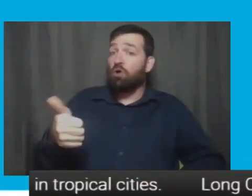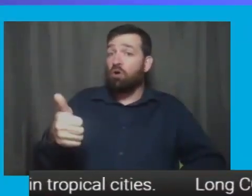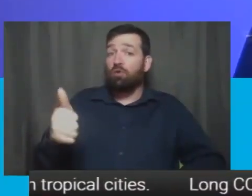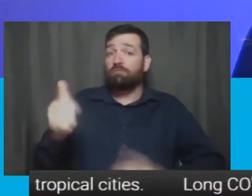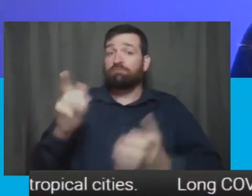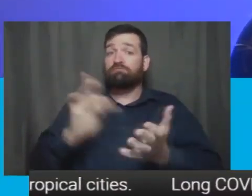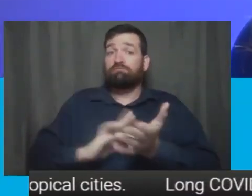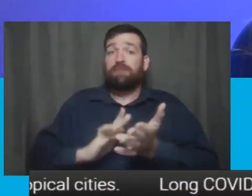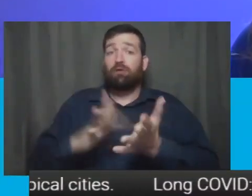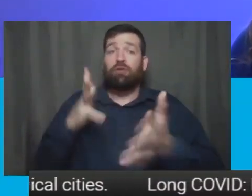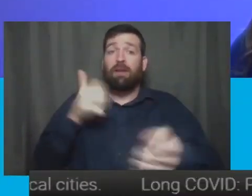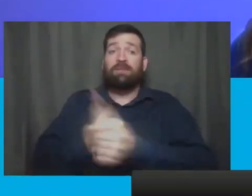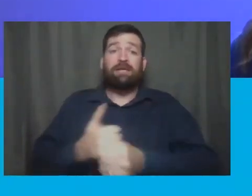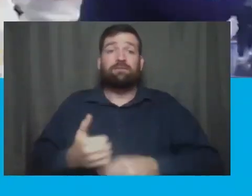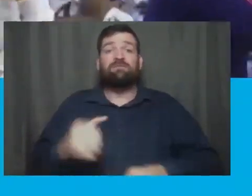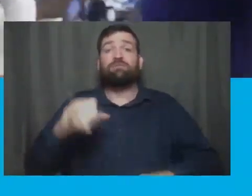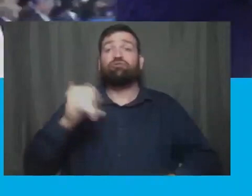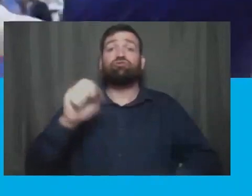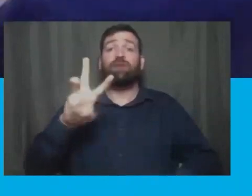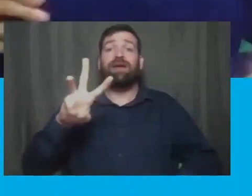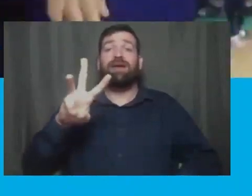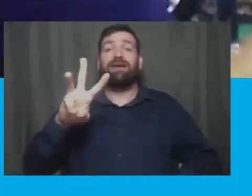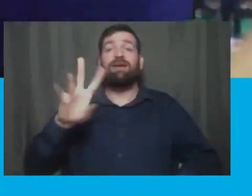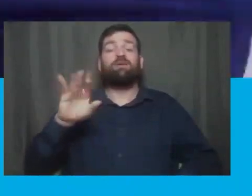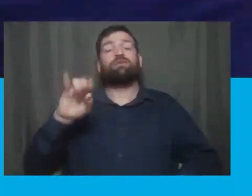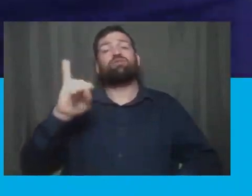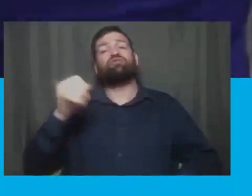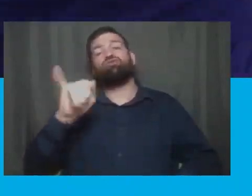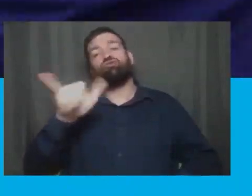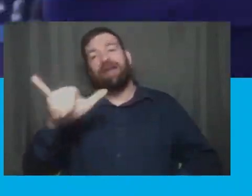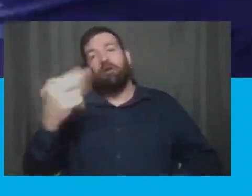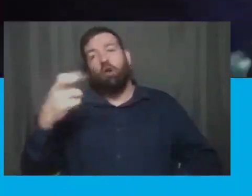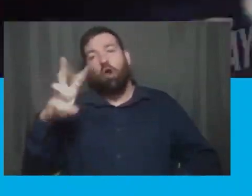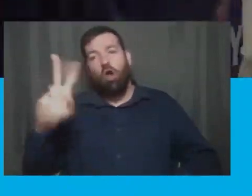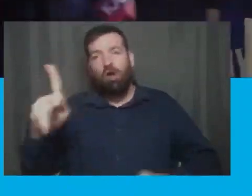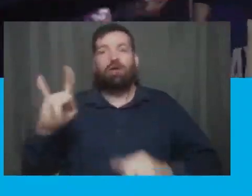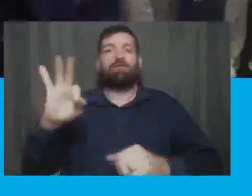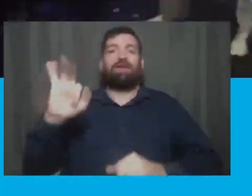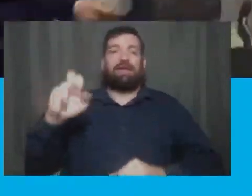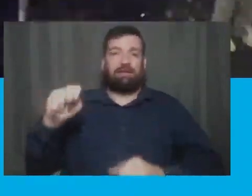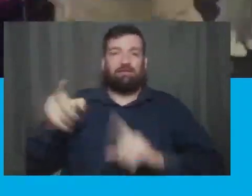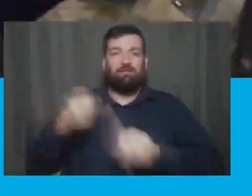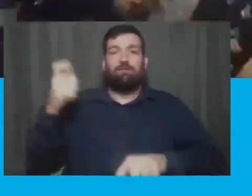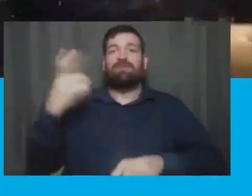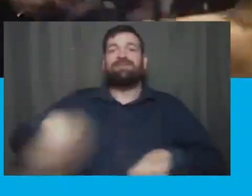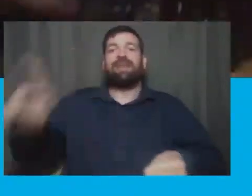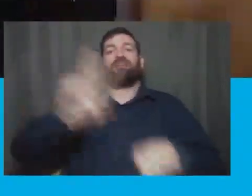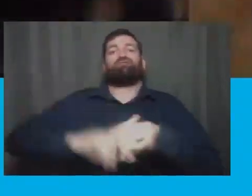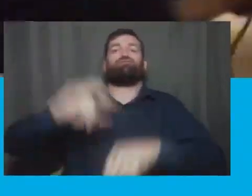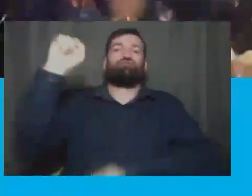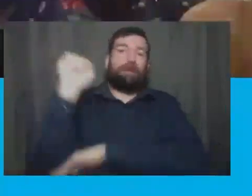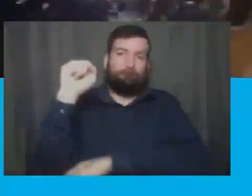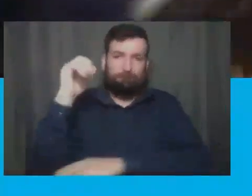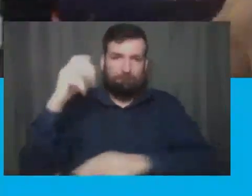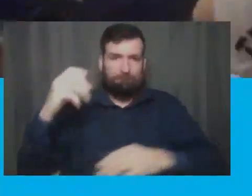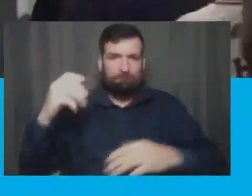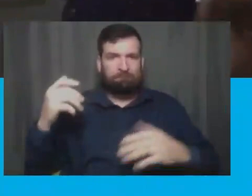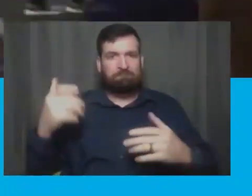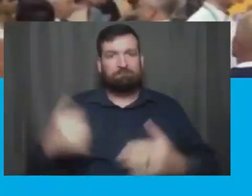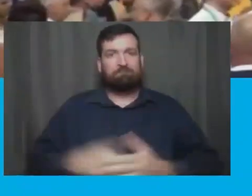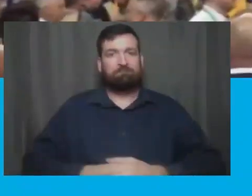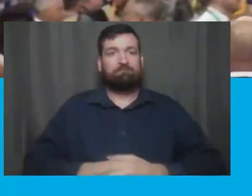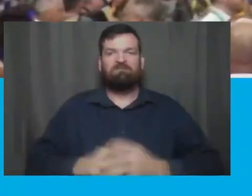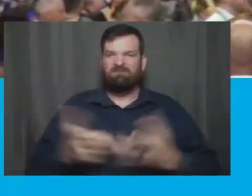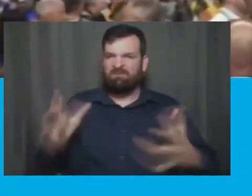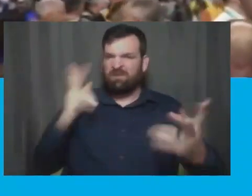Update. Jayhawk fans still riding the high from the big national championship win. You've seen him on the